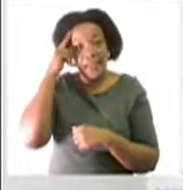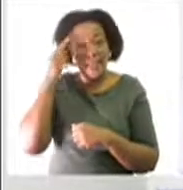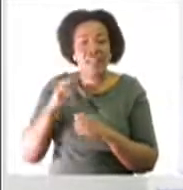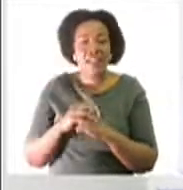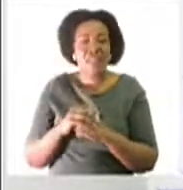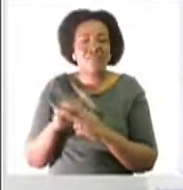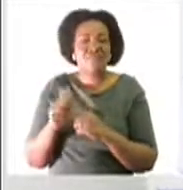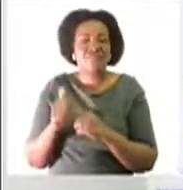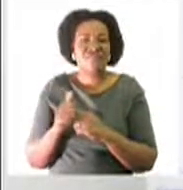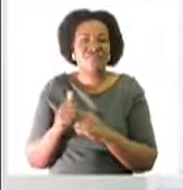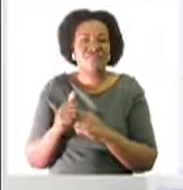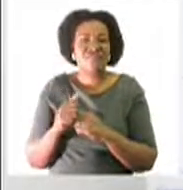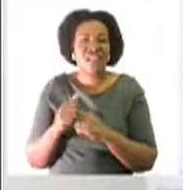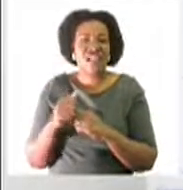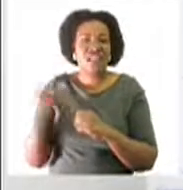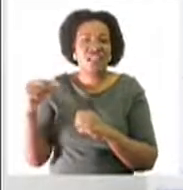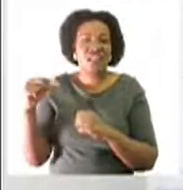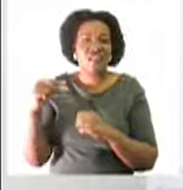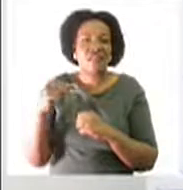another one.